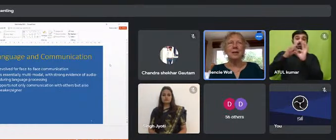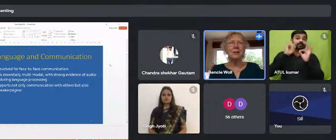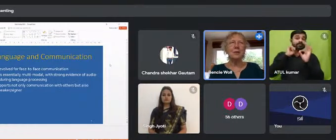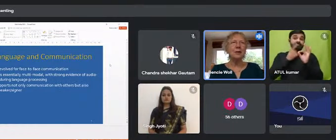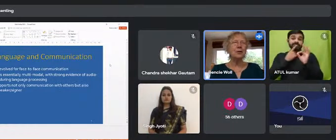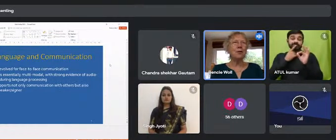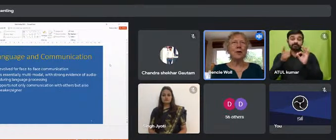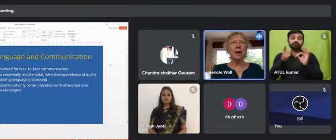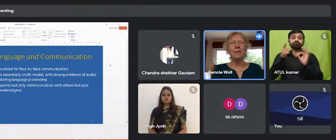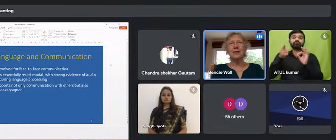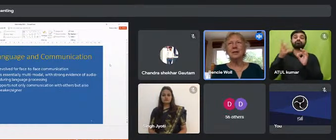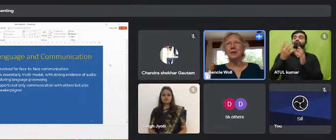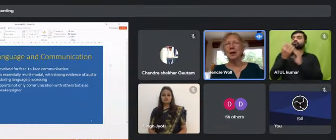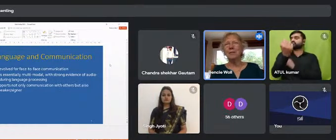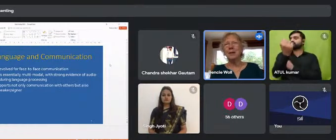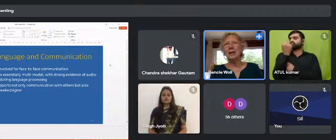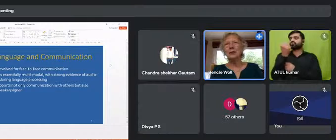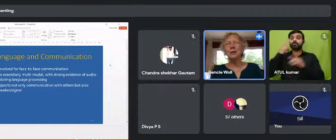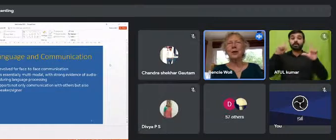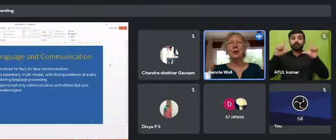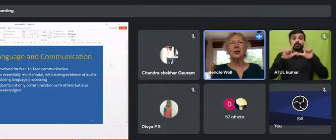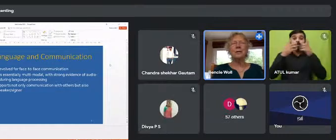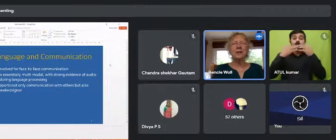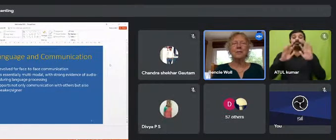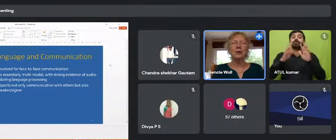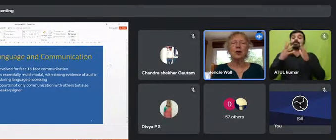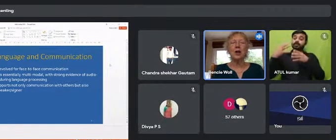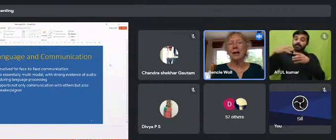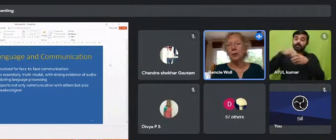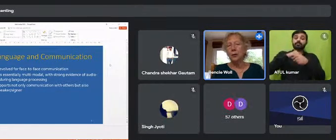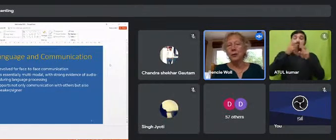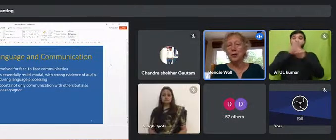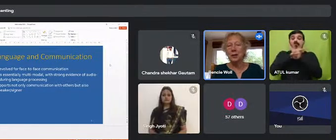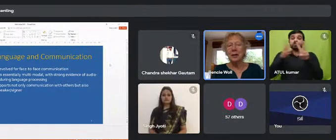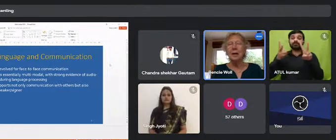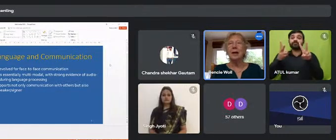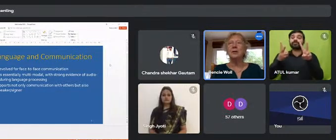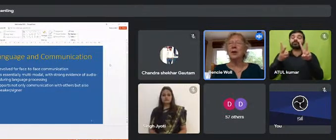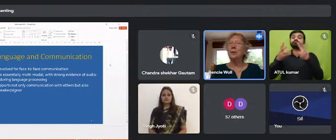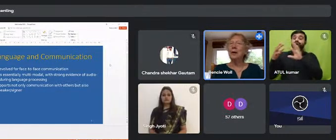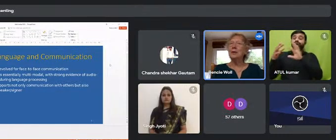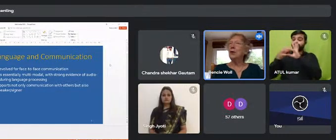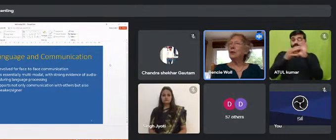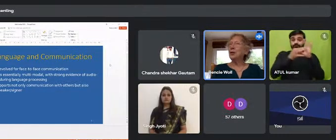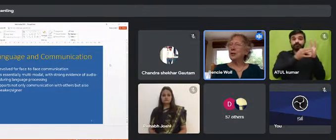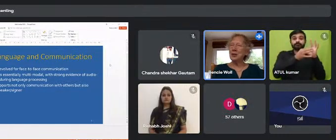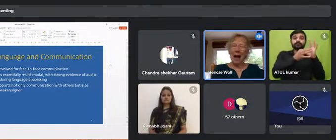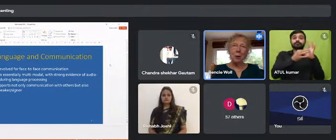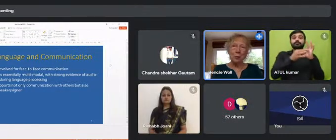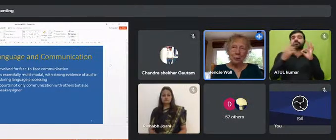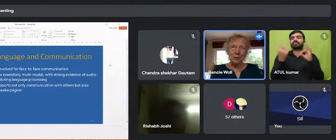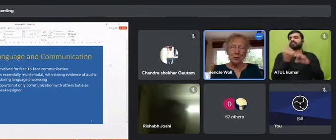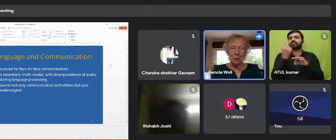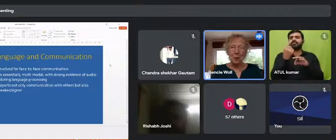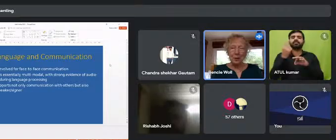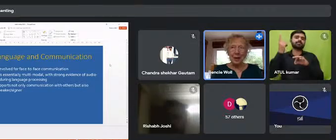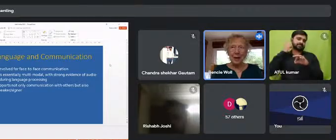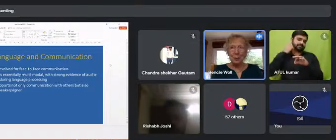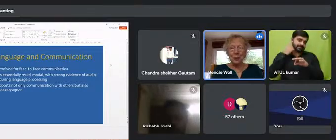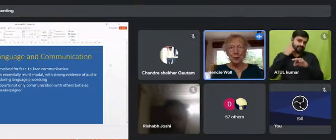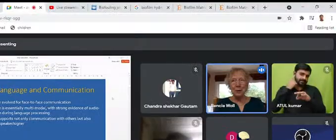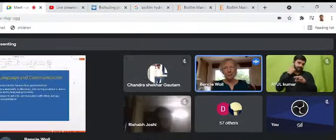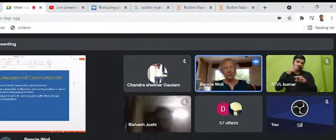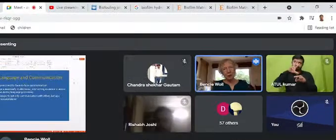because there's very strong evidence of the integration of different channels. So not just sound for